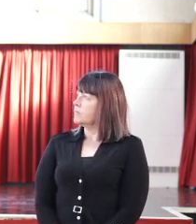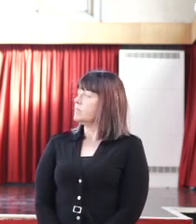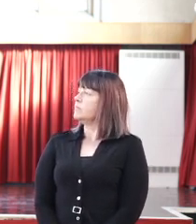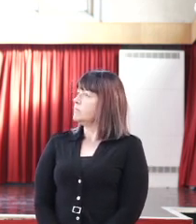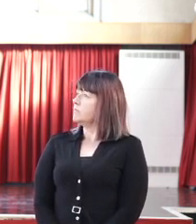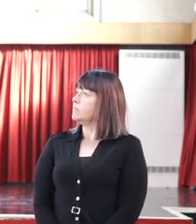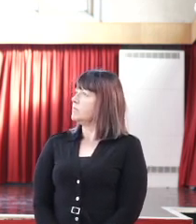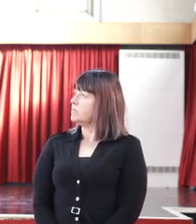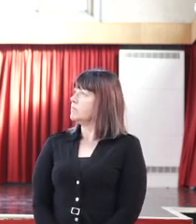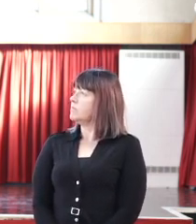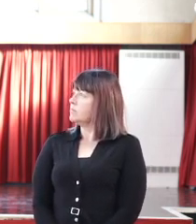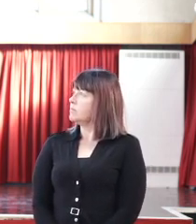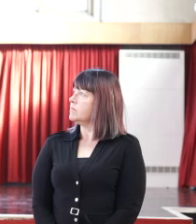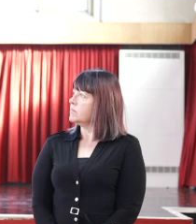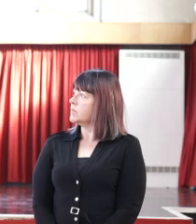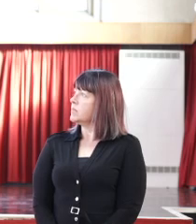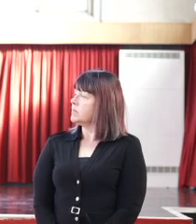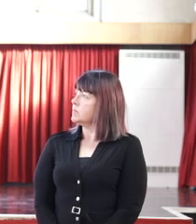could be house,